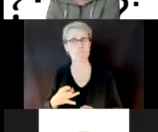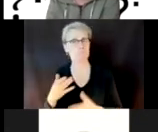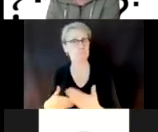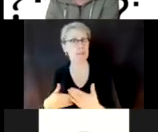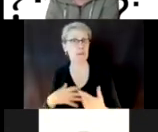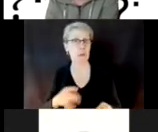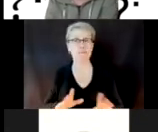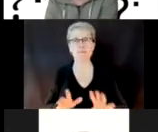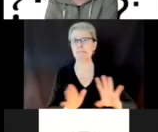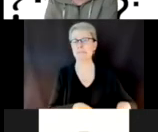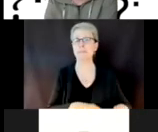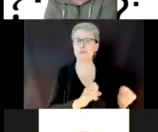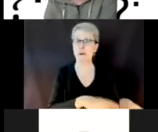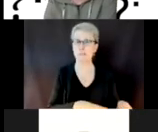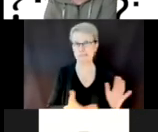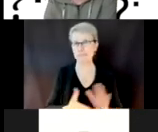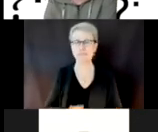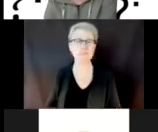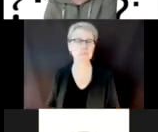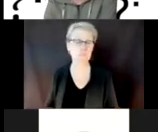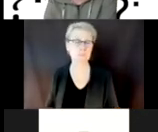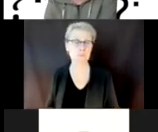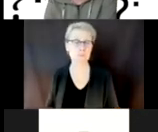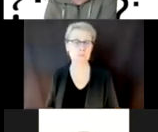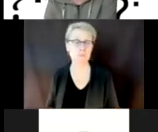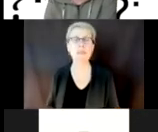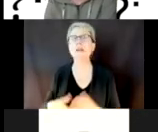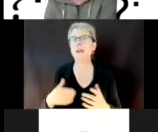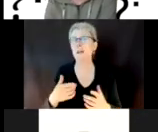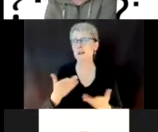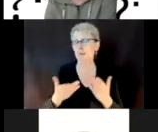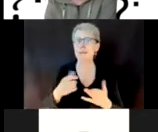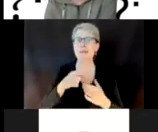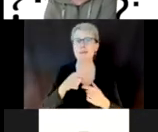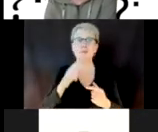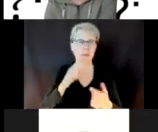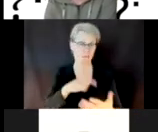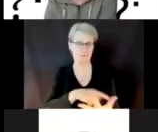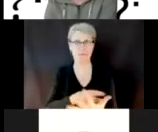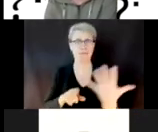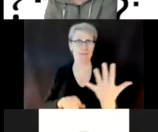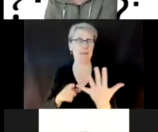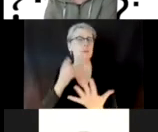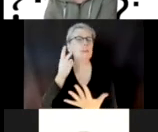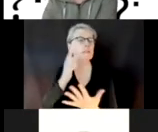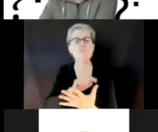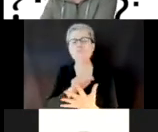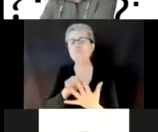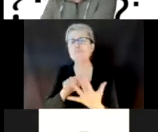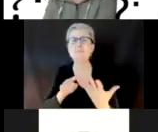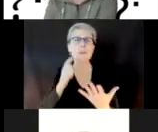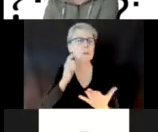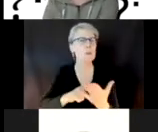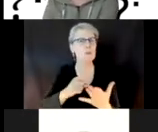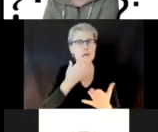Yeah, I would say just start by doing a little analytics dive. So study and see what's performing